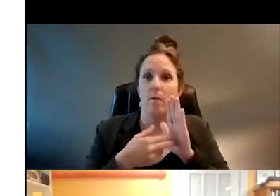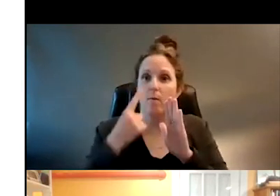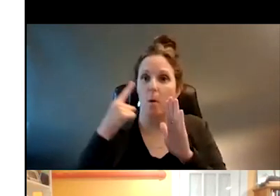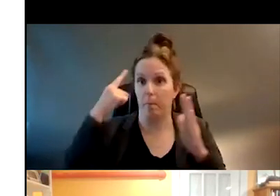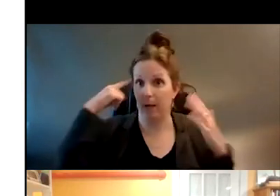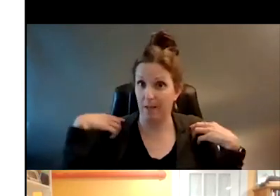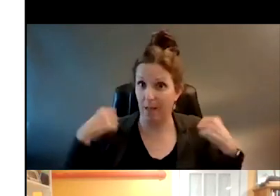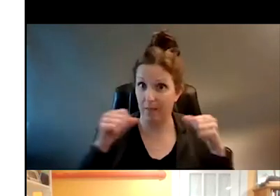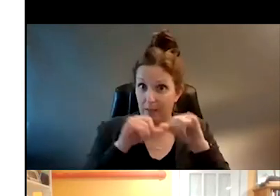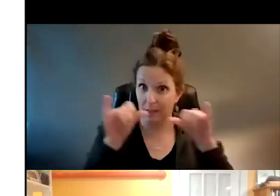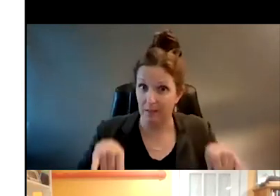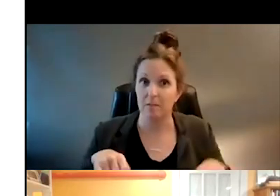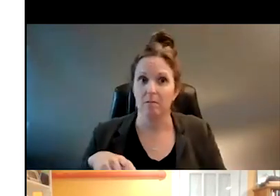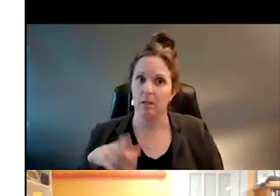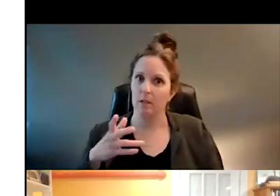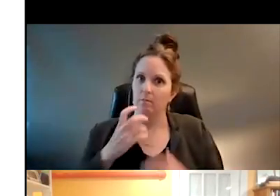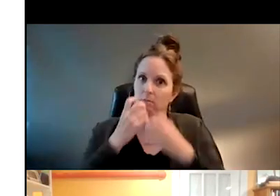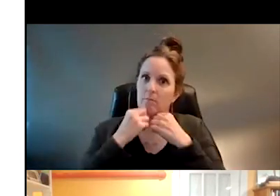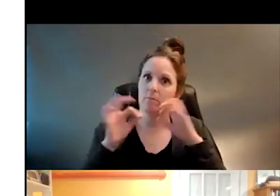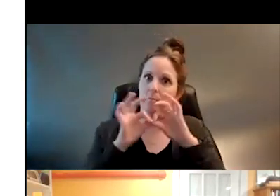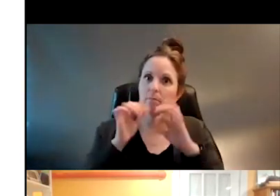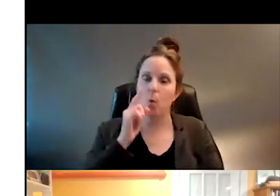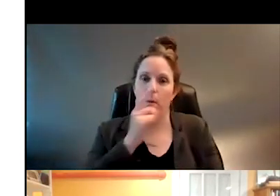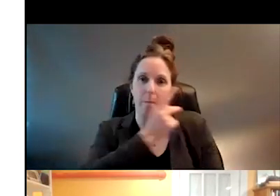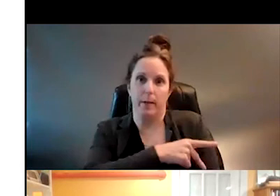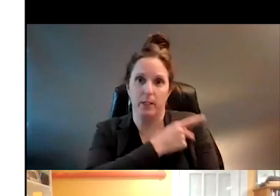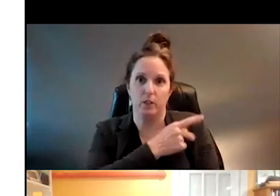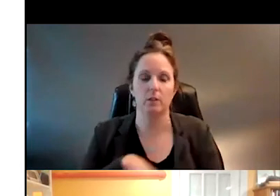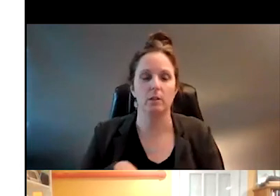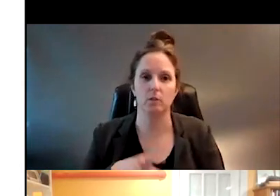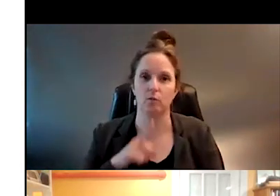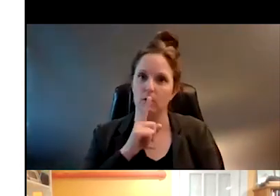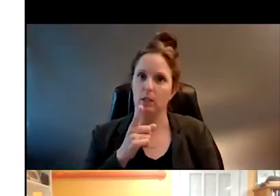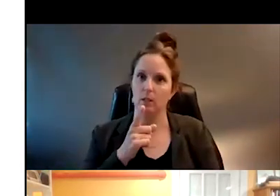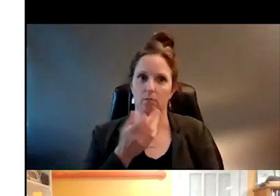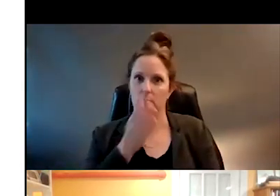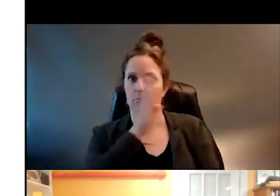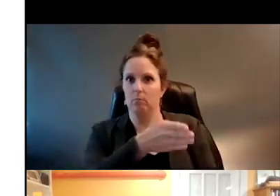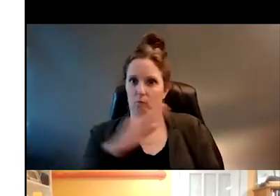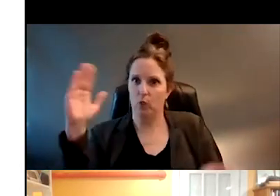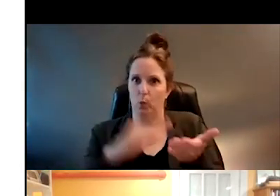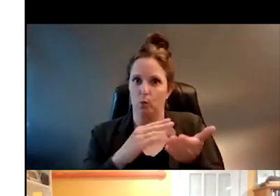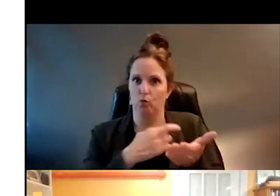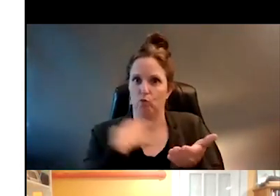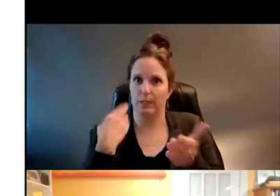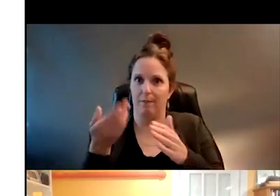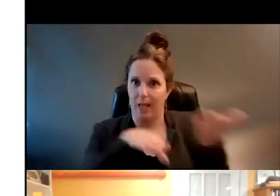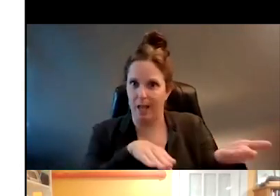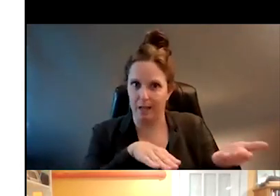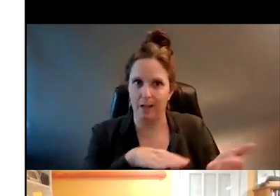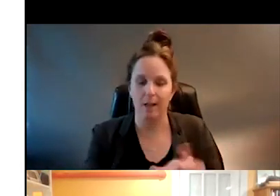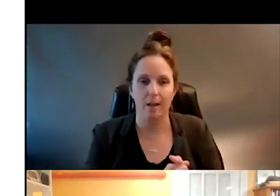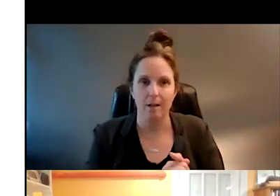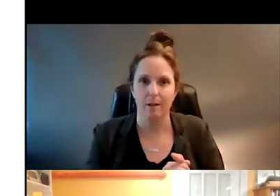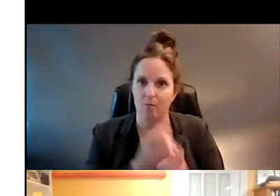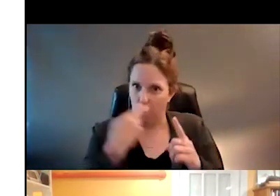patients. In this case, a very clear cut to reduce the risk of dying from COVID. And we have, you